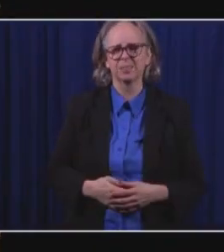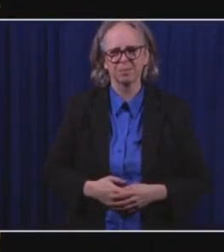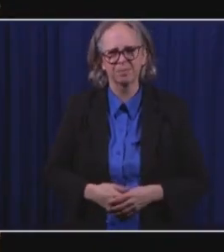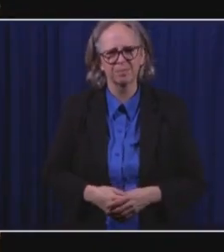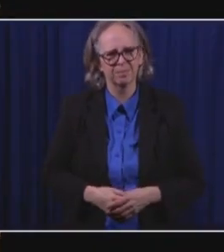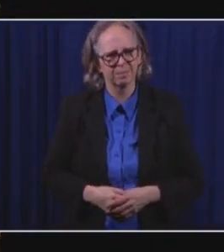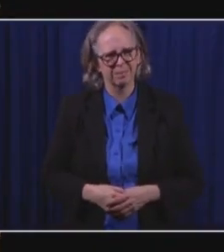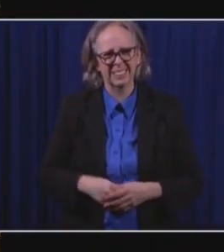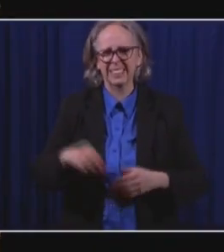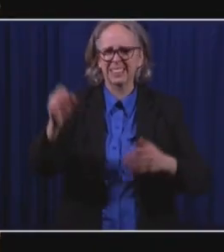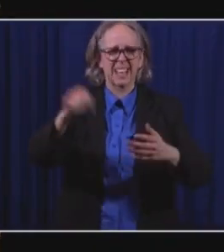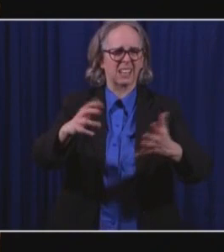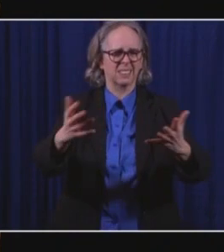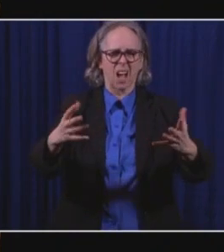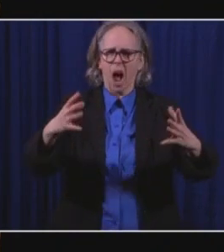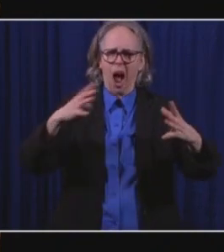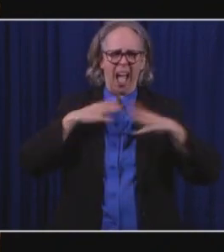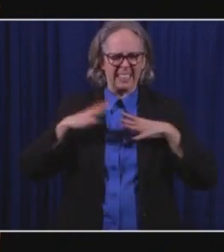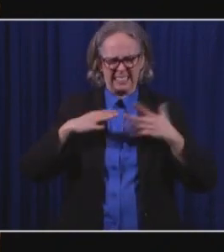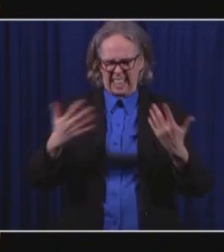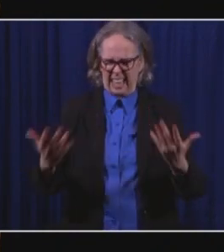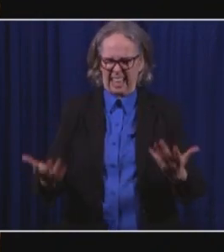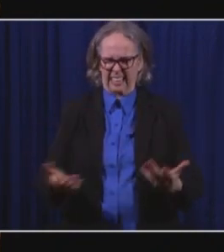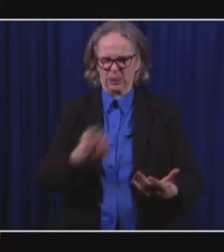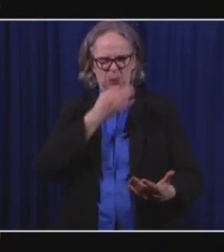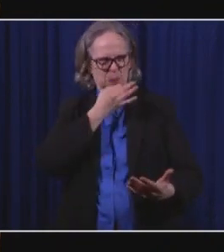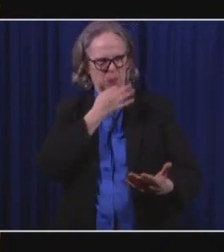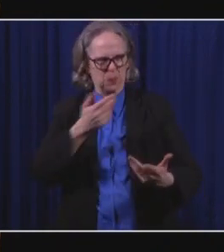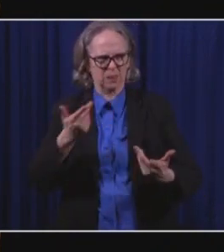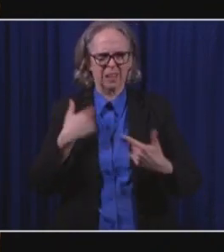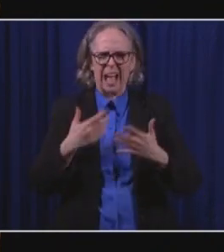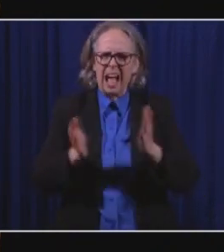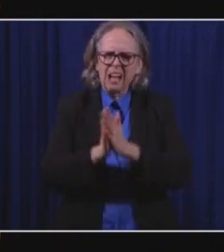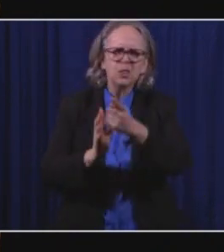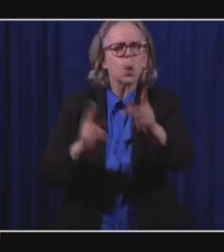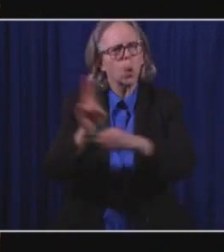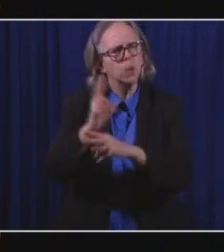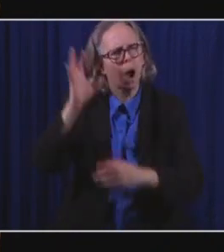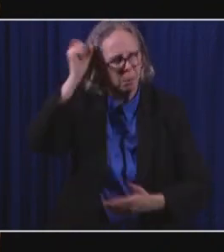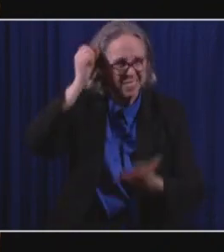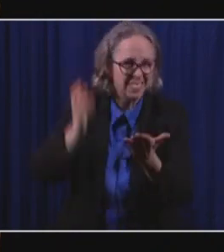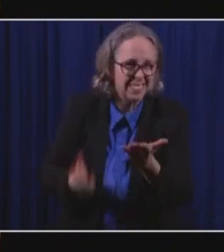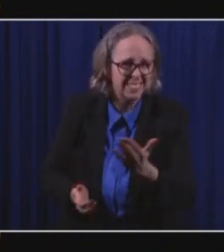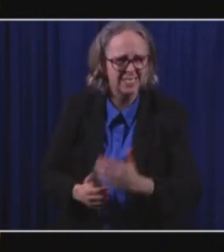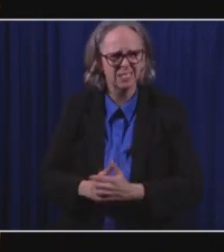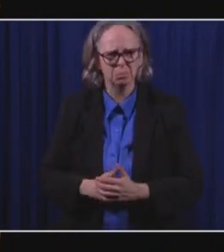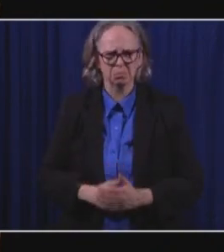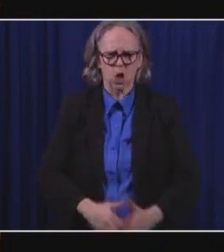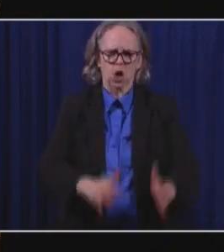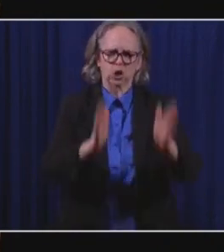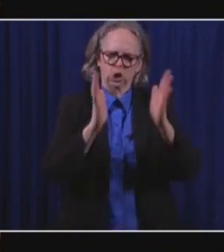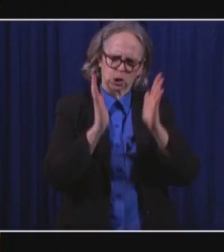people to just kind of use common sense when it comes to gatherings. Keep them small, keep them